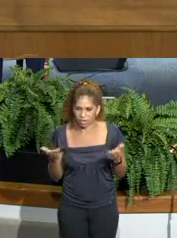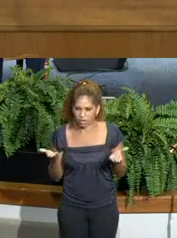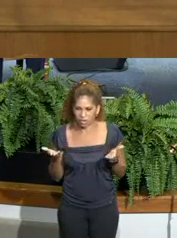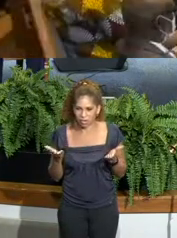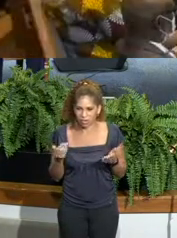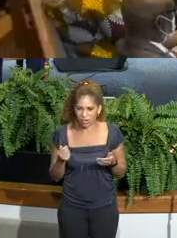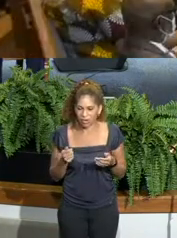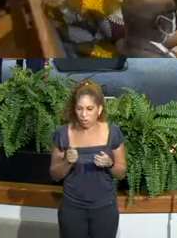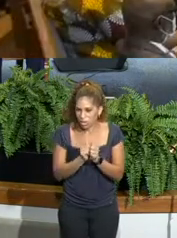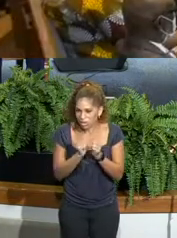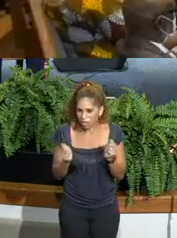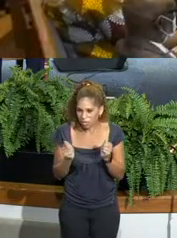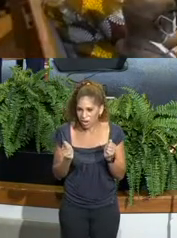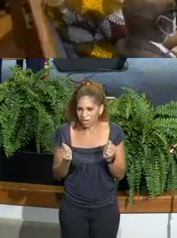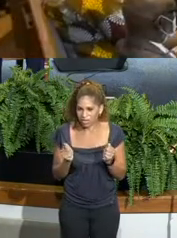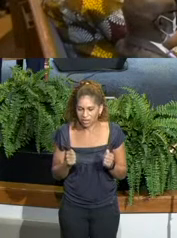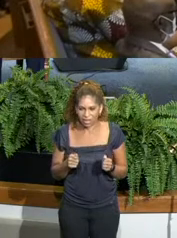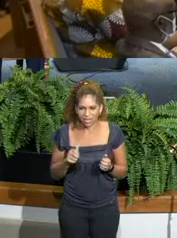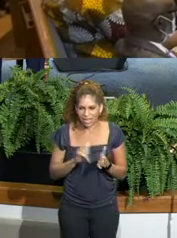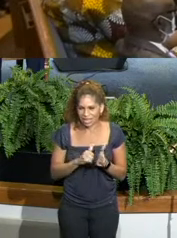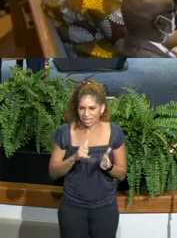especially when the data says,